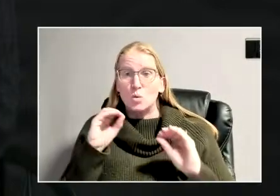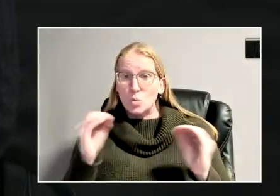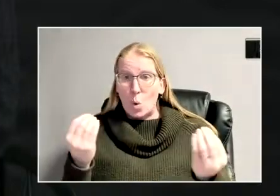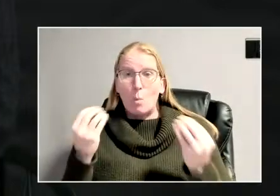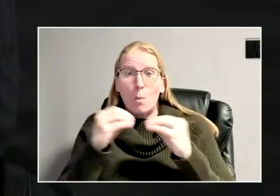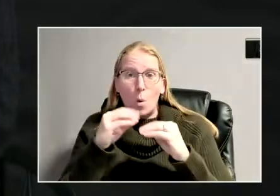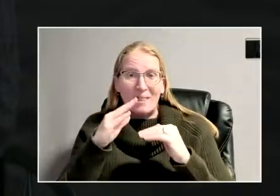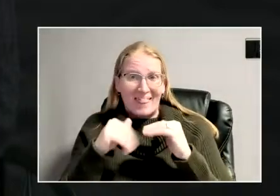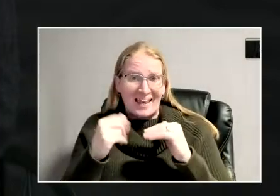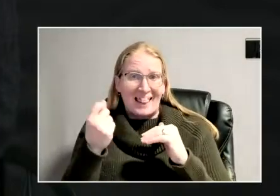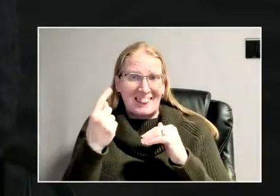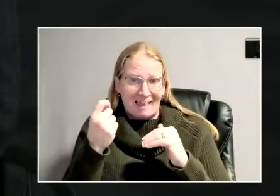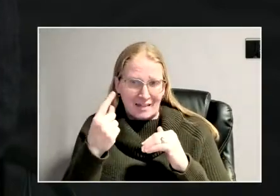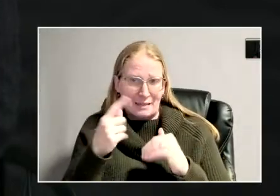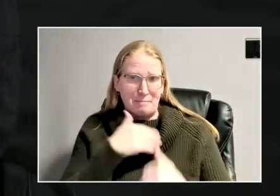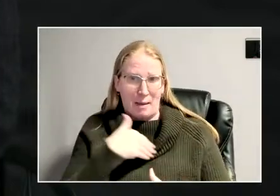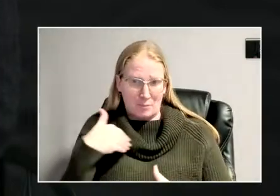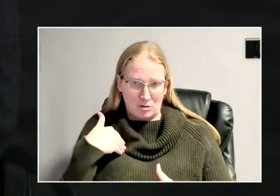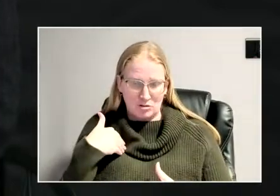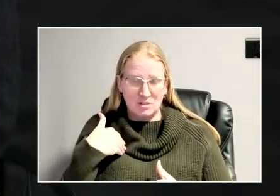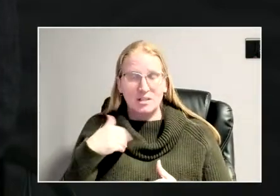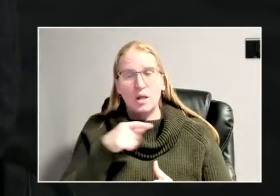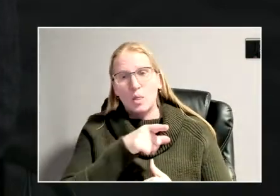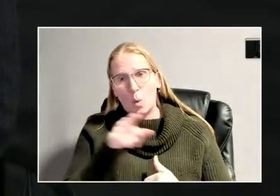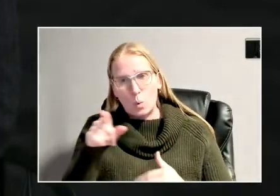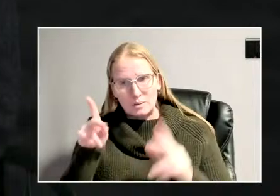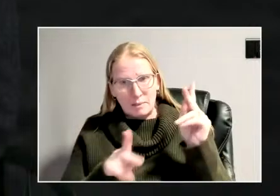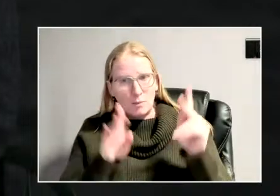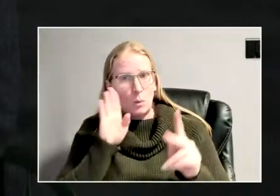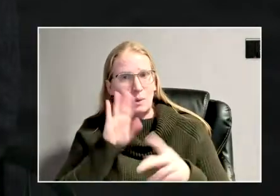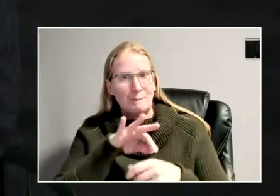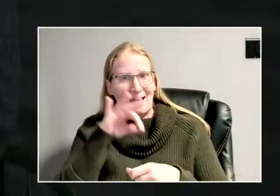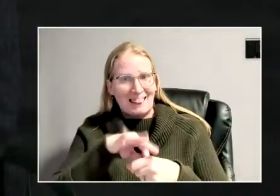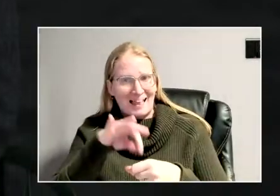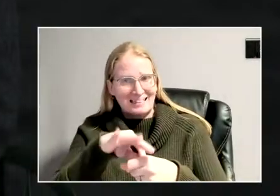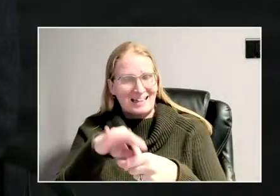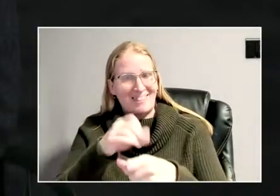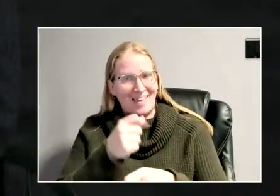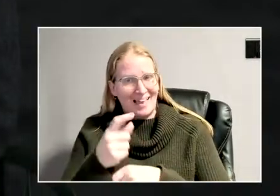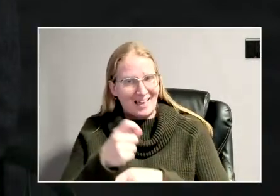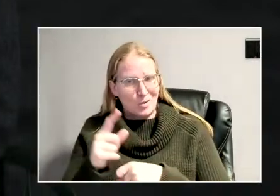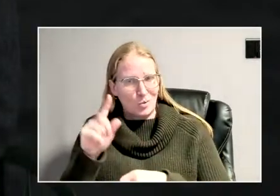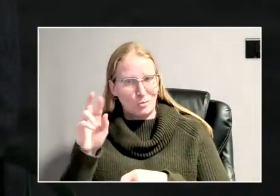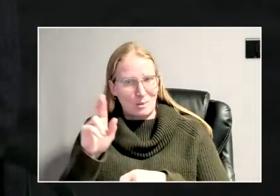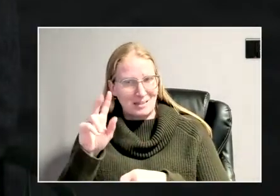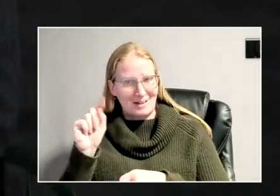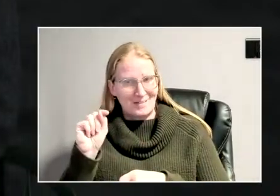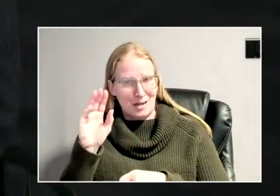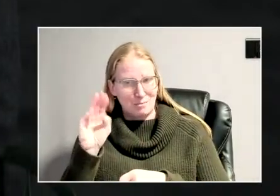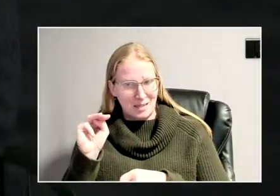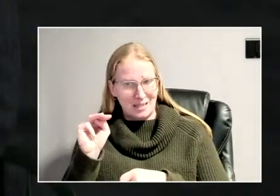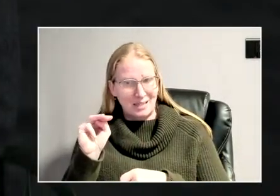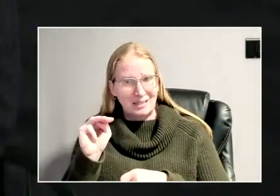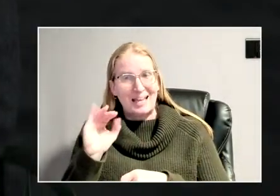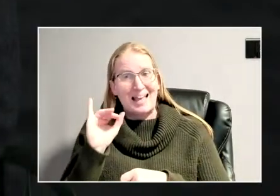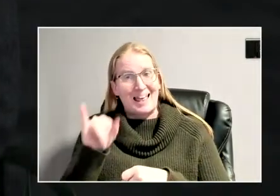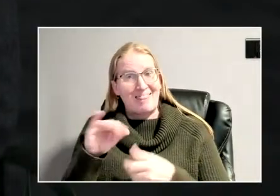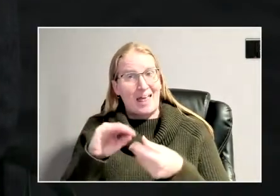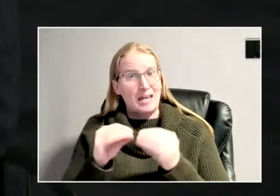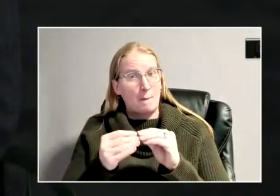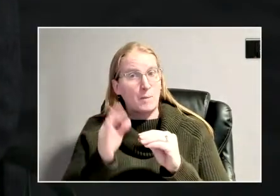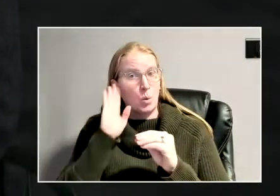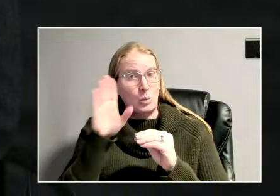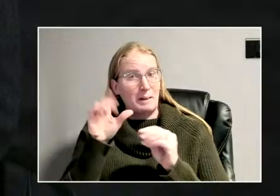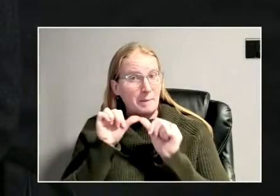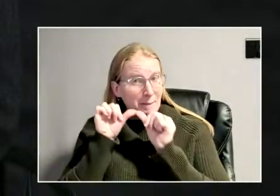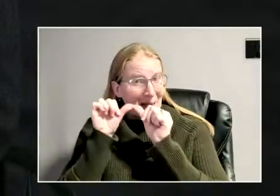members with those committee members to be elected at the annual representative town meeting with that number maintained until we sended